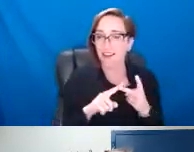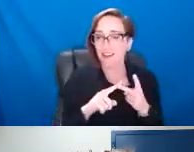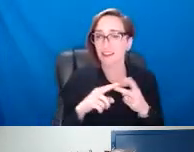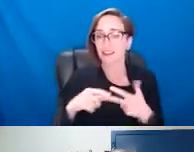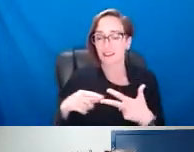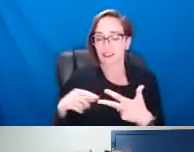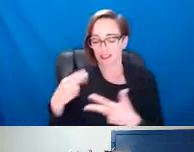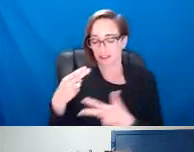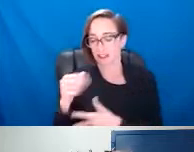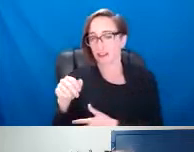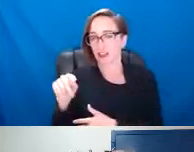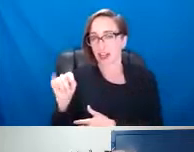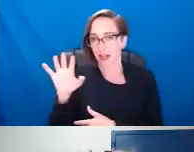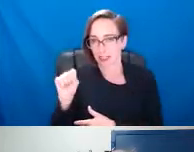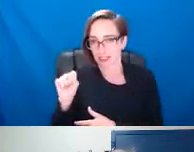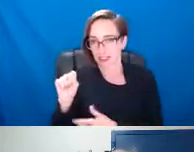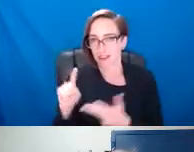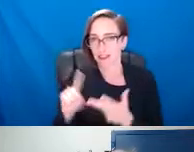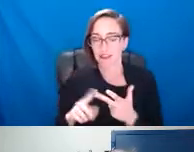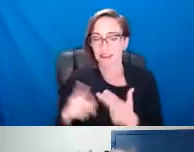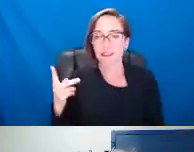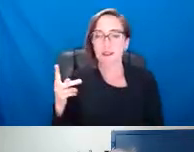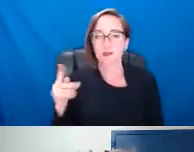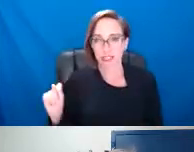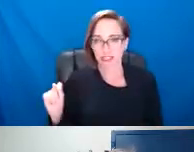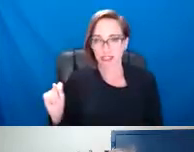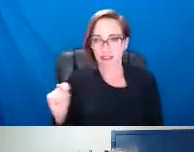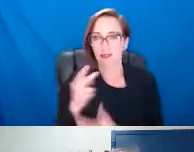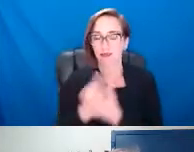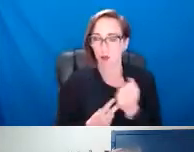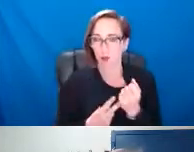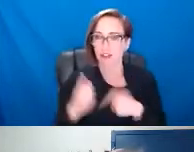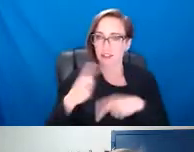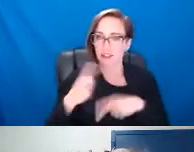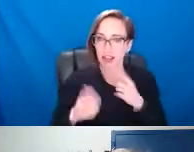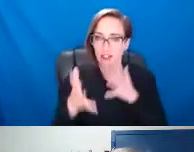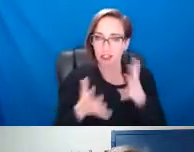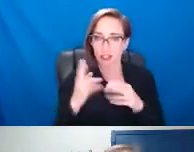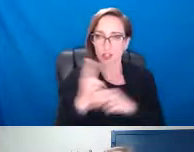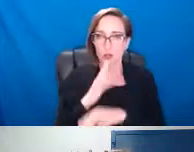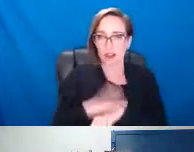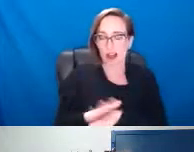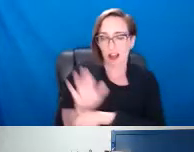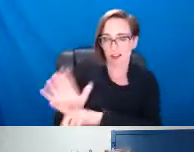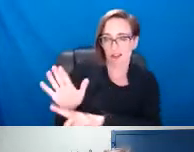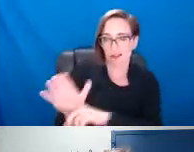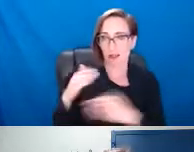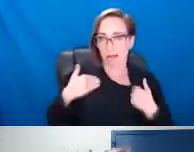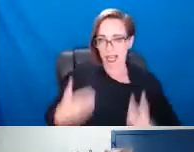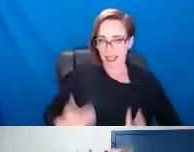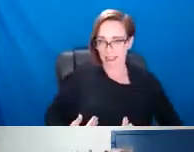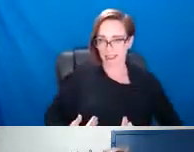protactile to allow signs and gestures to be used on the body for receptive communication.